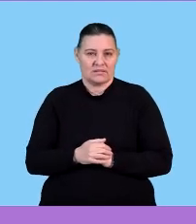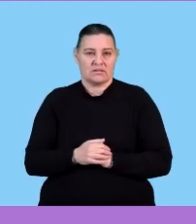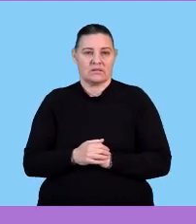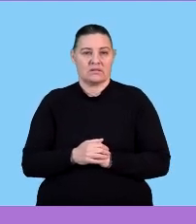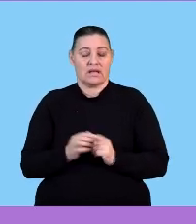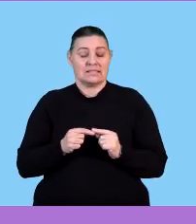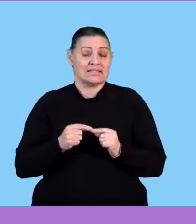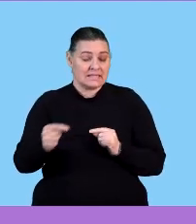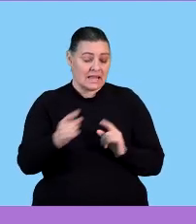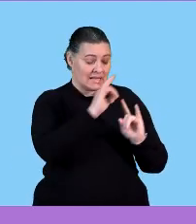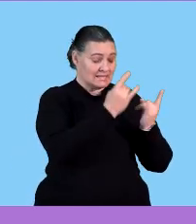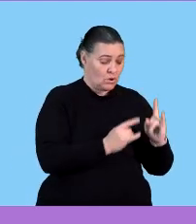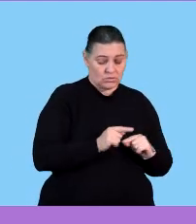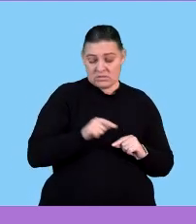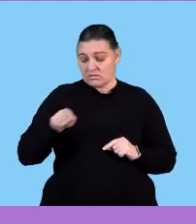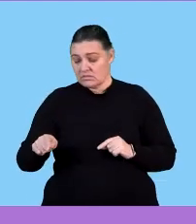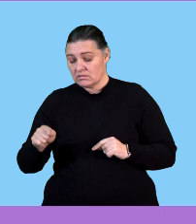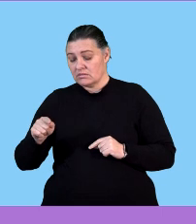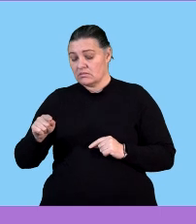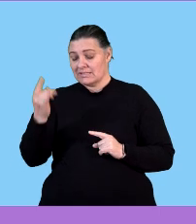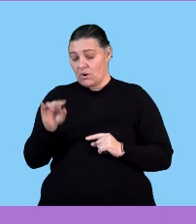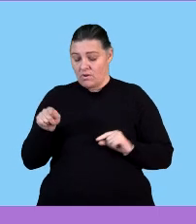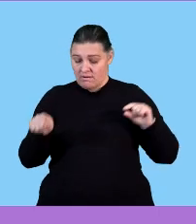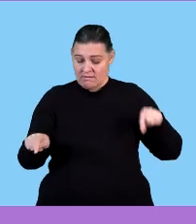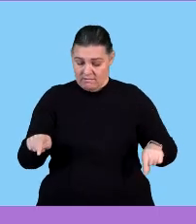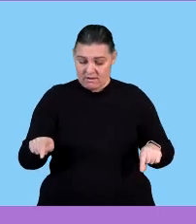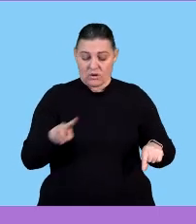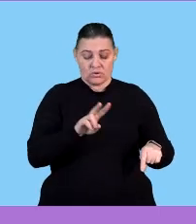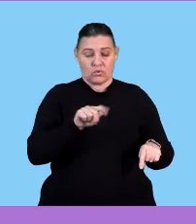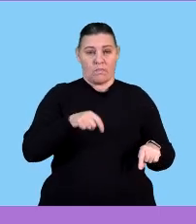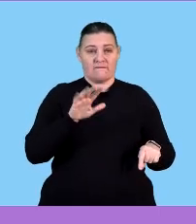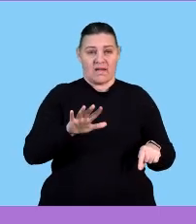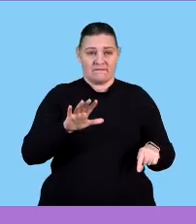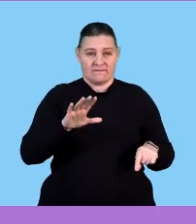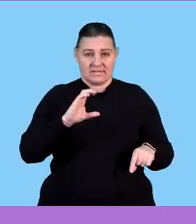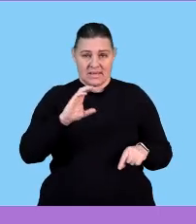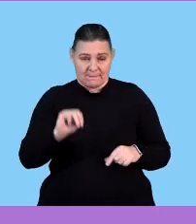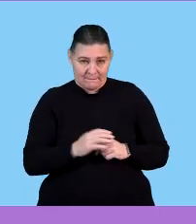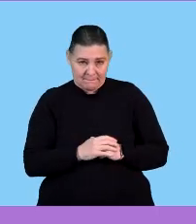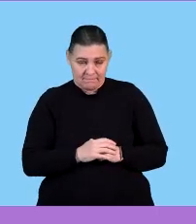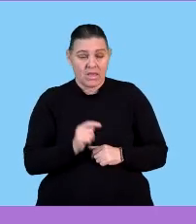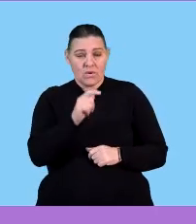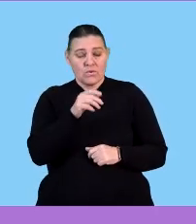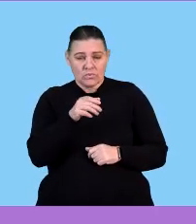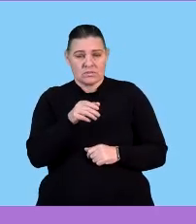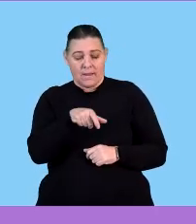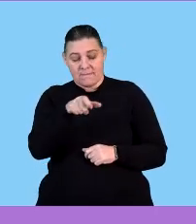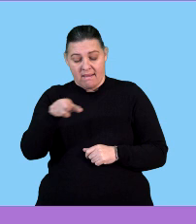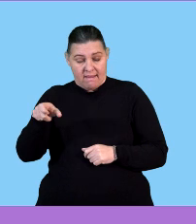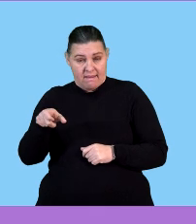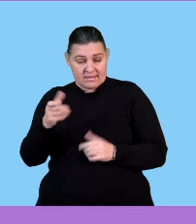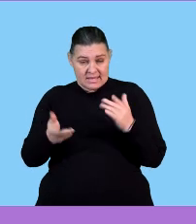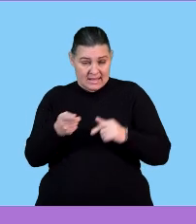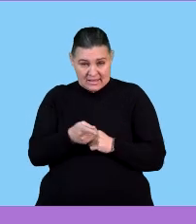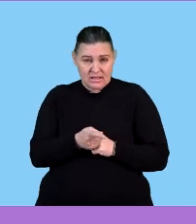So the distance between two towns is 2,5 centimeters. Using the given power scale, there it is, determine